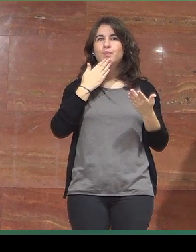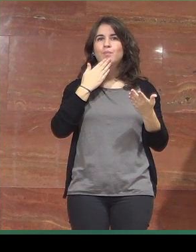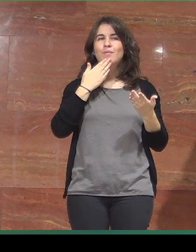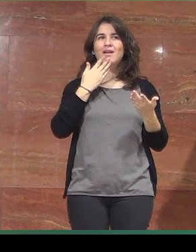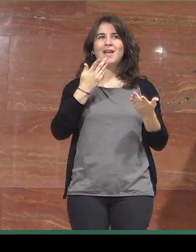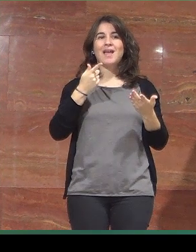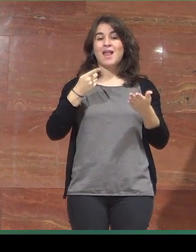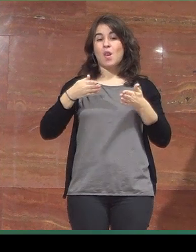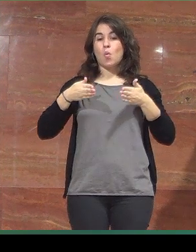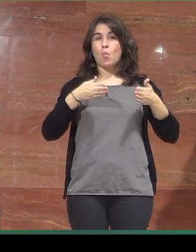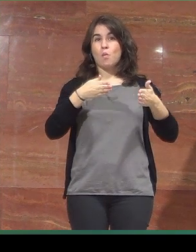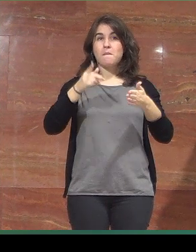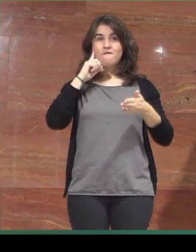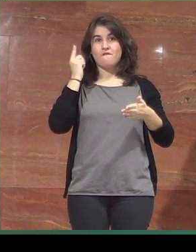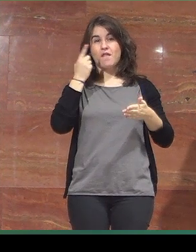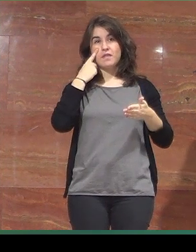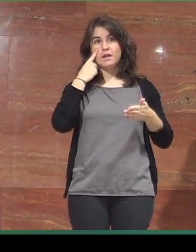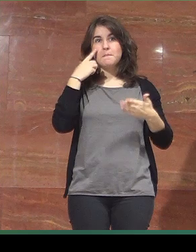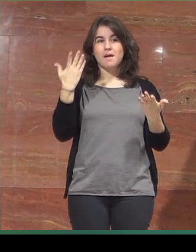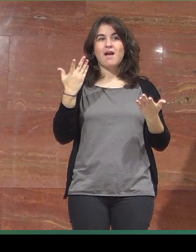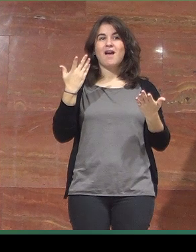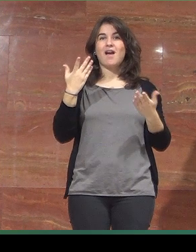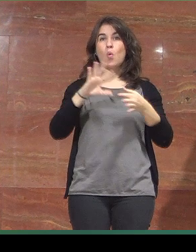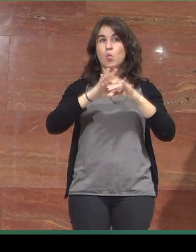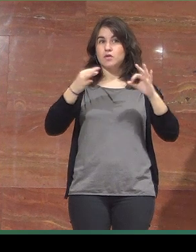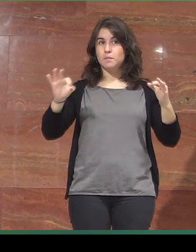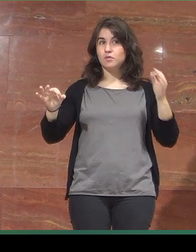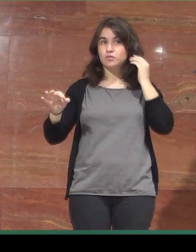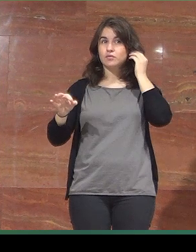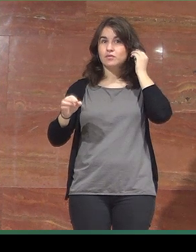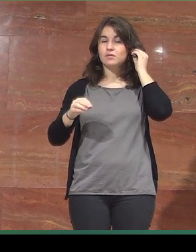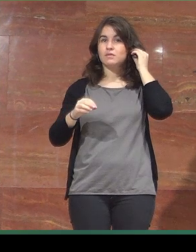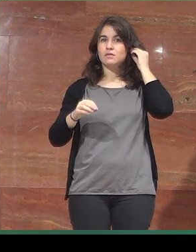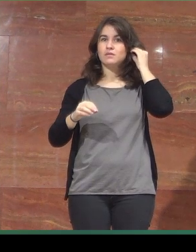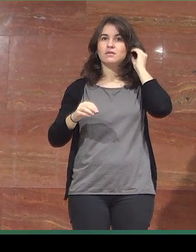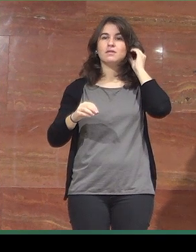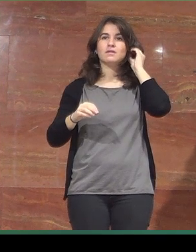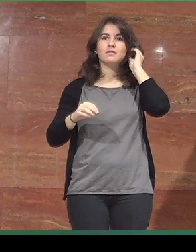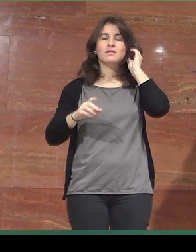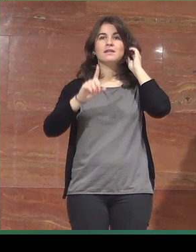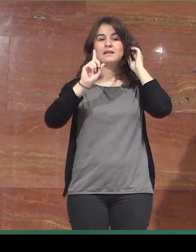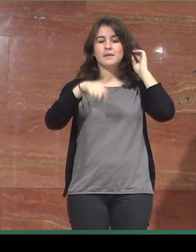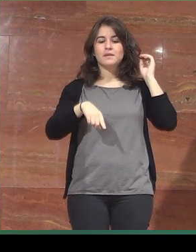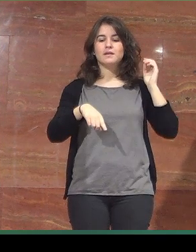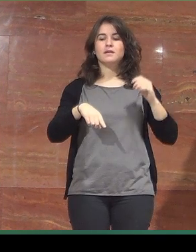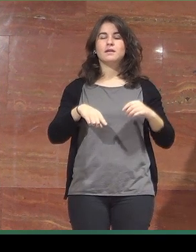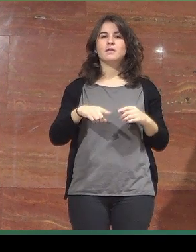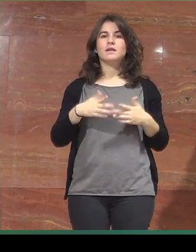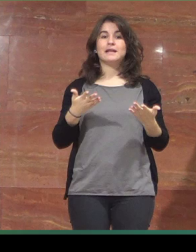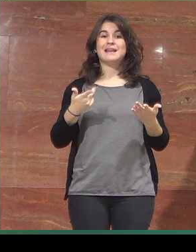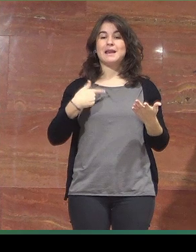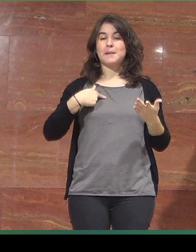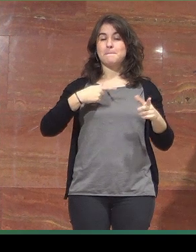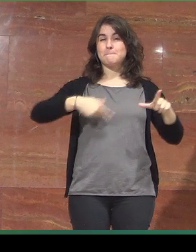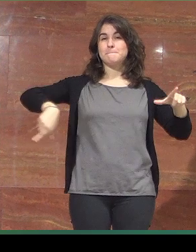and is also going to be rolled out into the Queen Elizabeth Olympic Park and